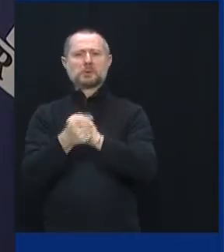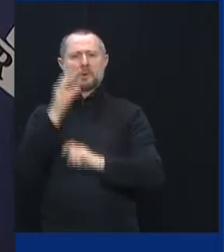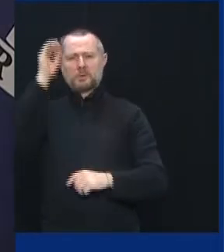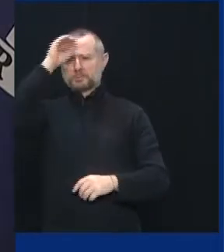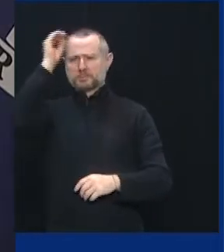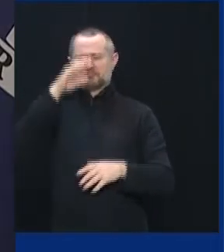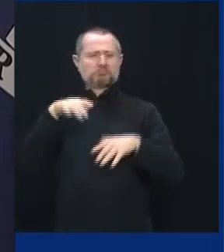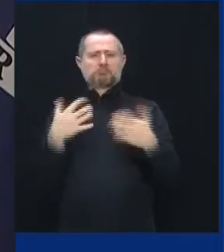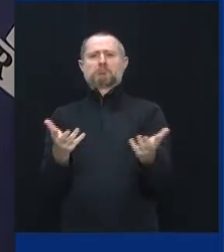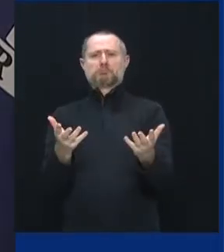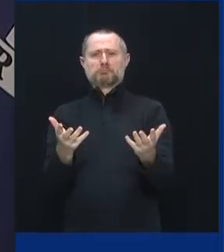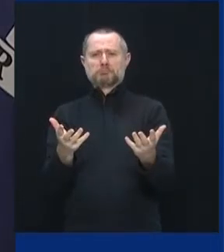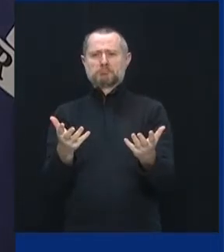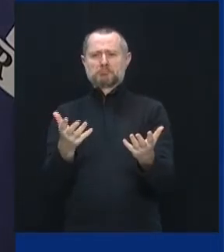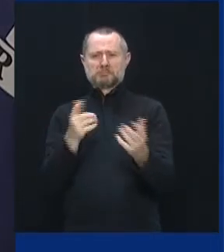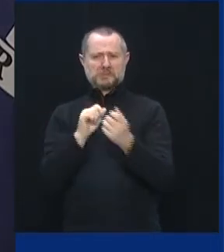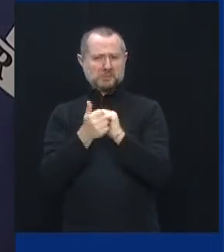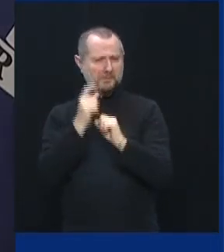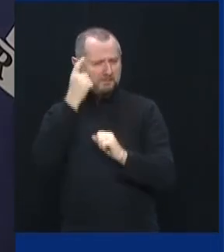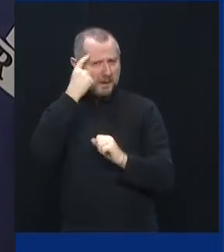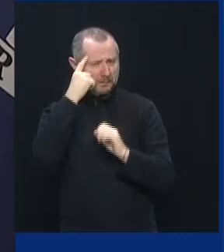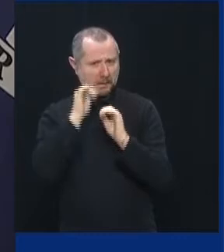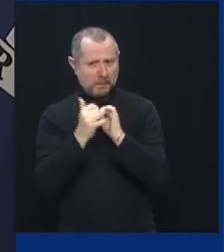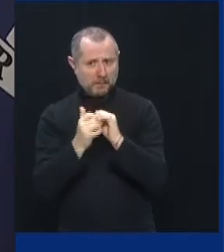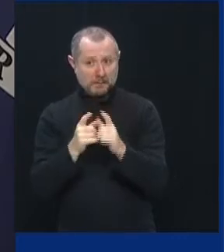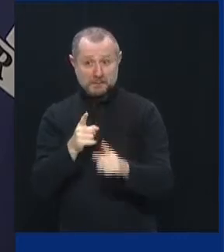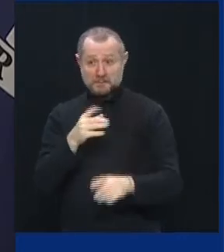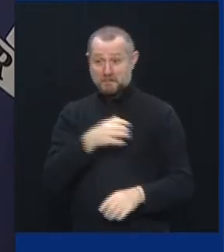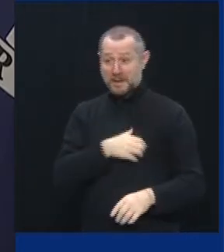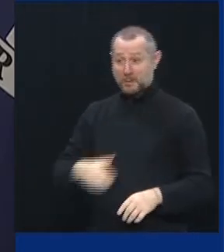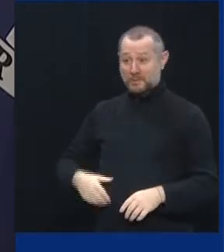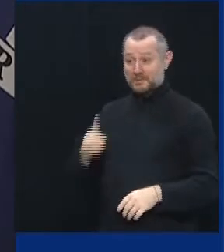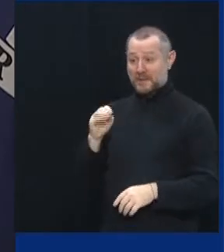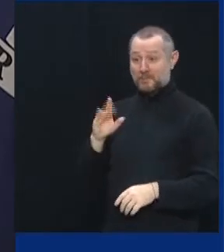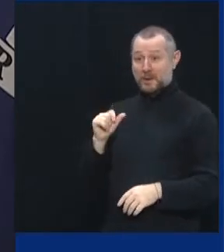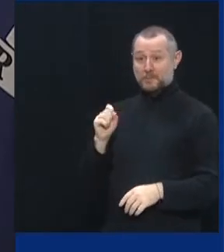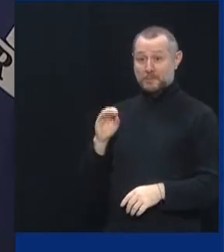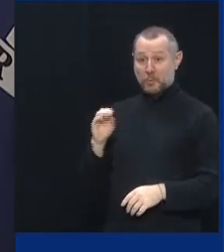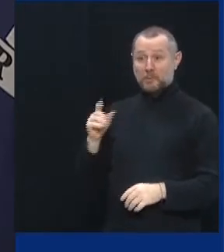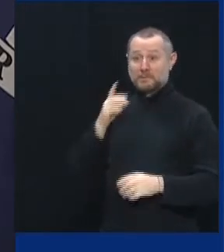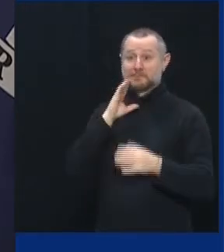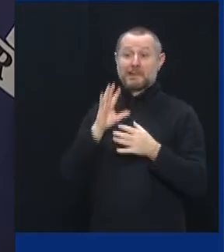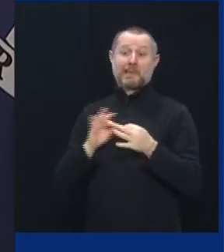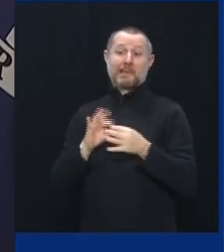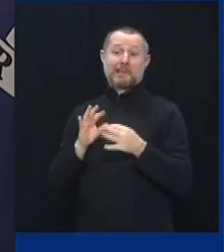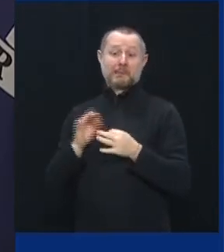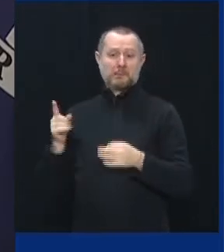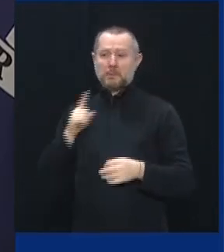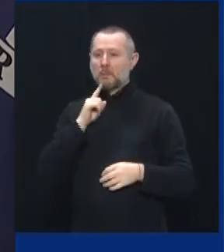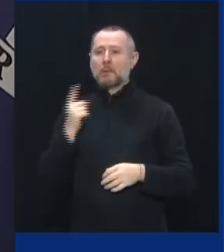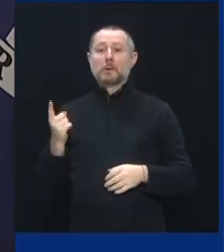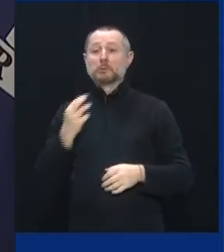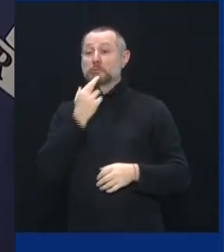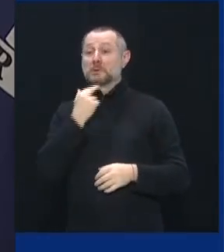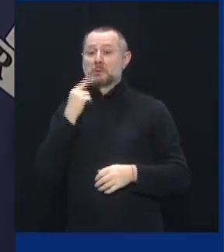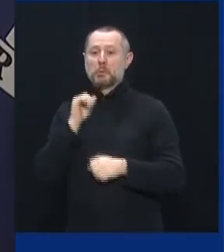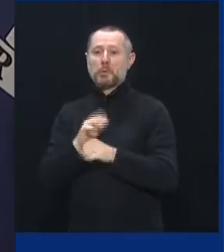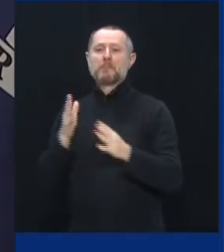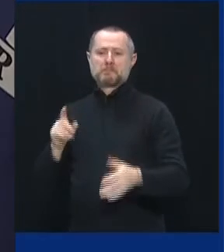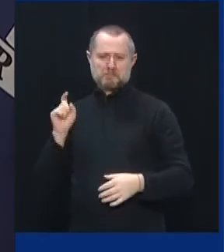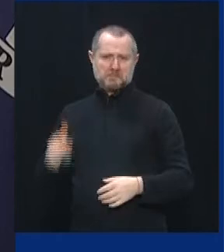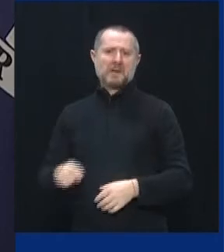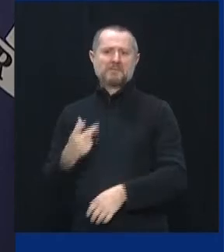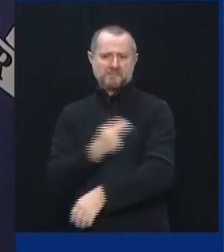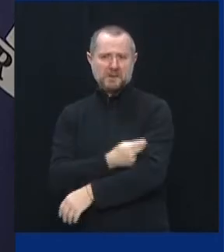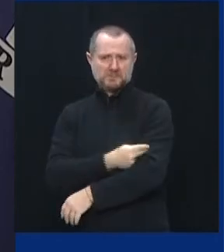de Blasio's comments today saying that restaurant workers should get the vaccine help to change your mind?